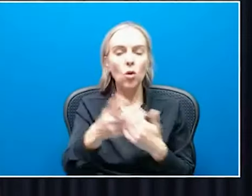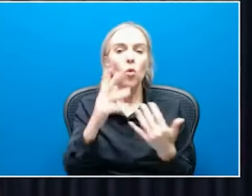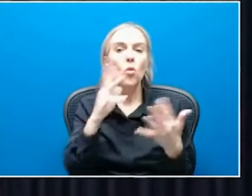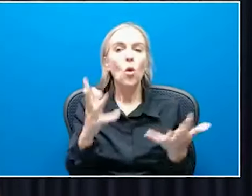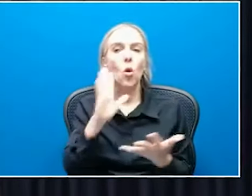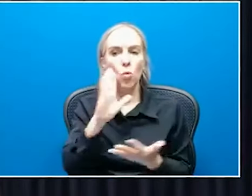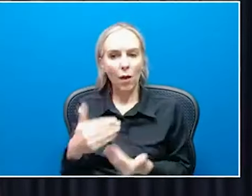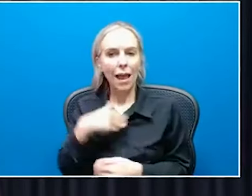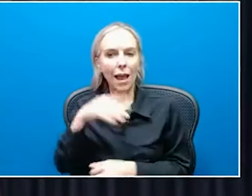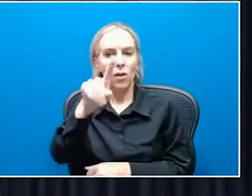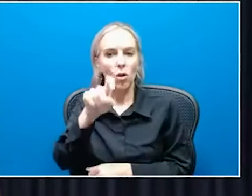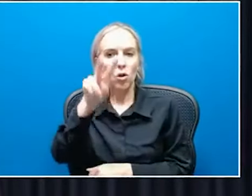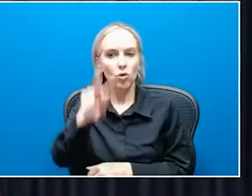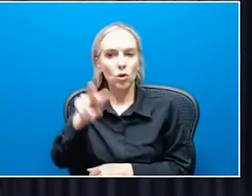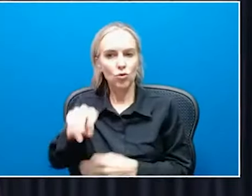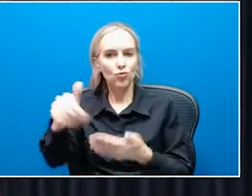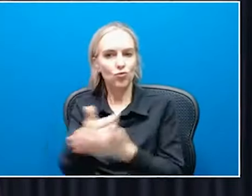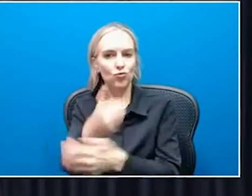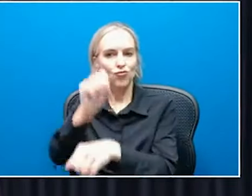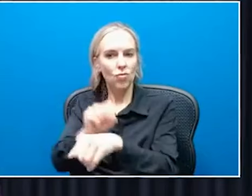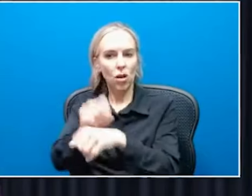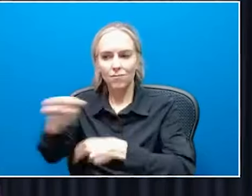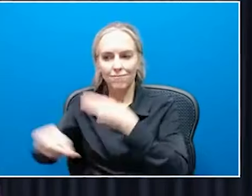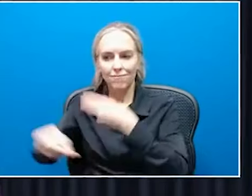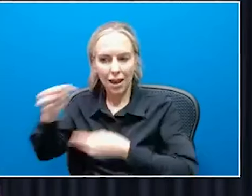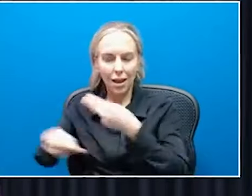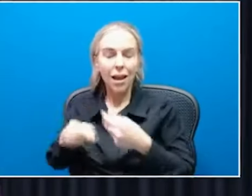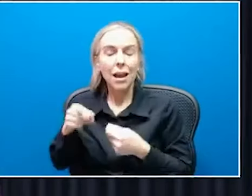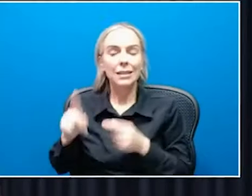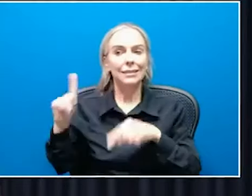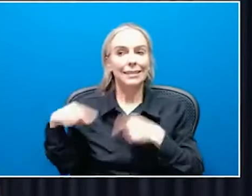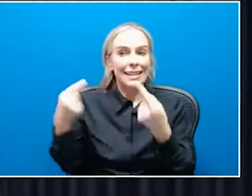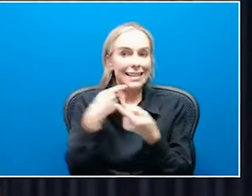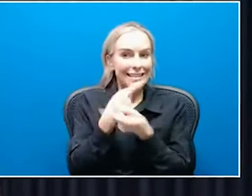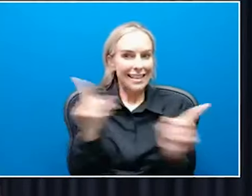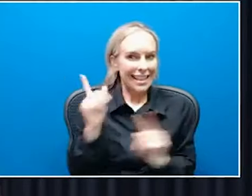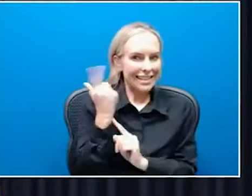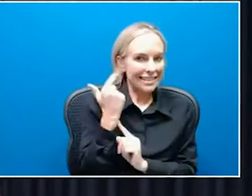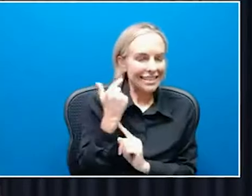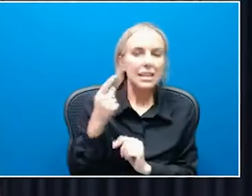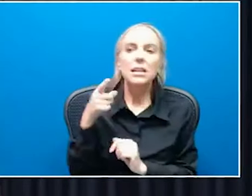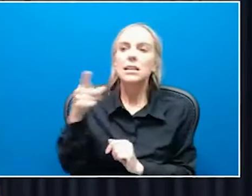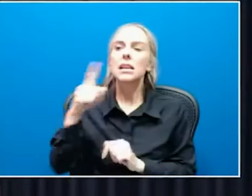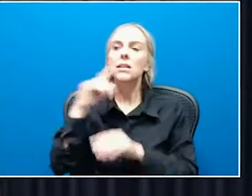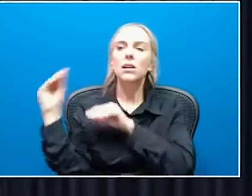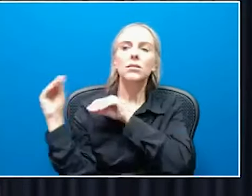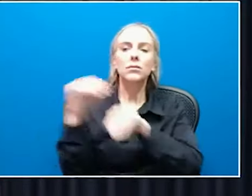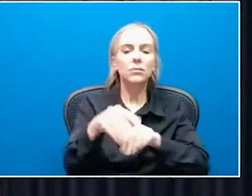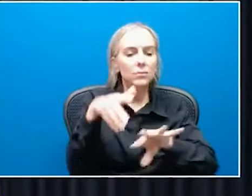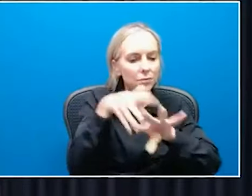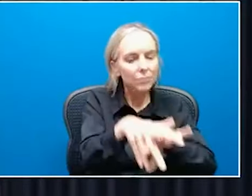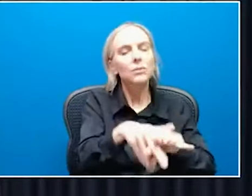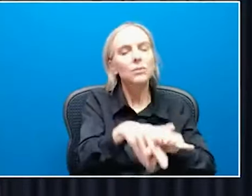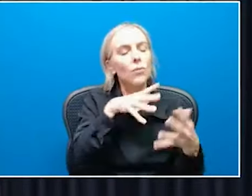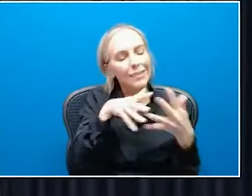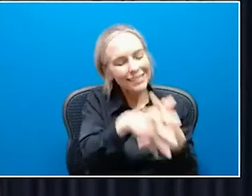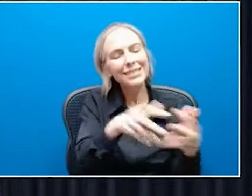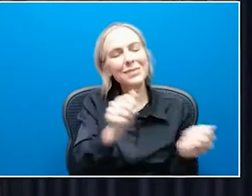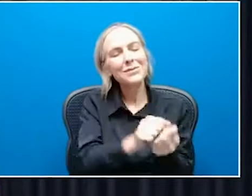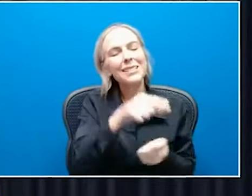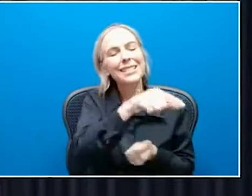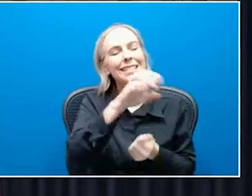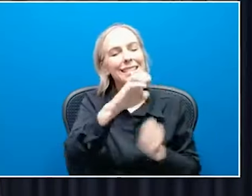122 full-time jobs. Since that announcement, the company has integrated into the Elizabethtown community and started hiring Kentucky workers